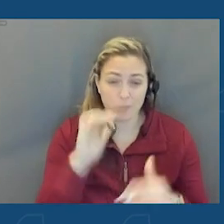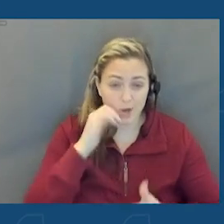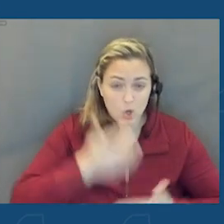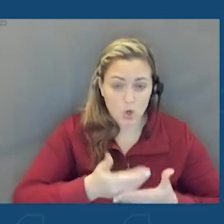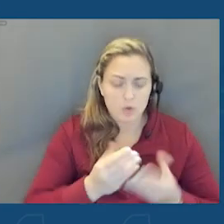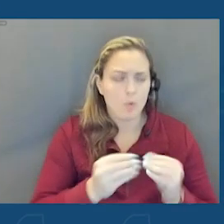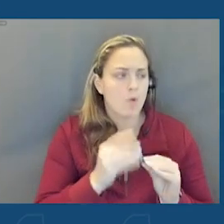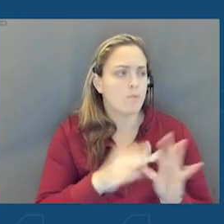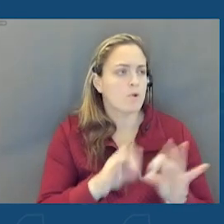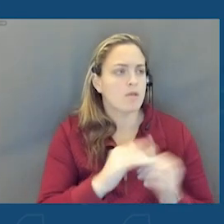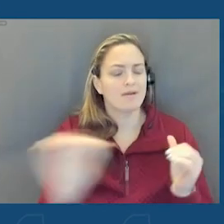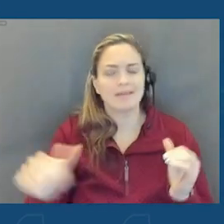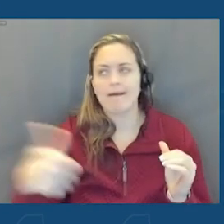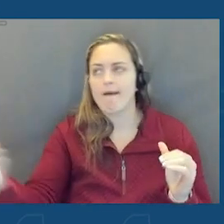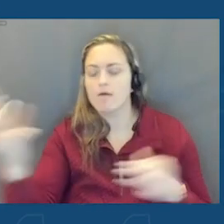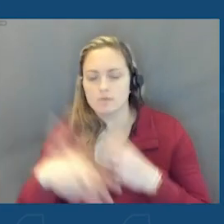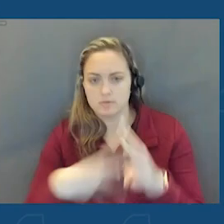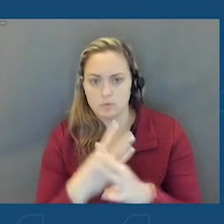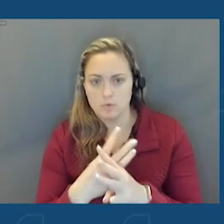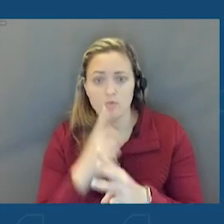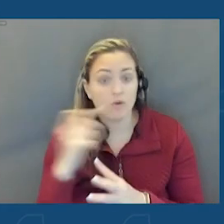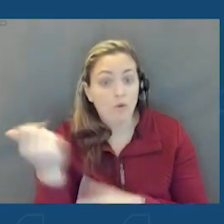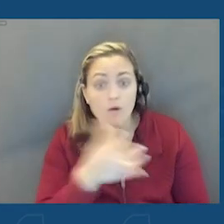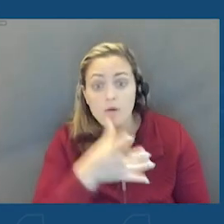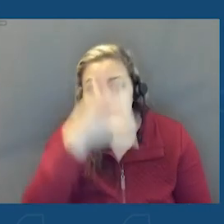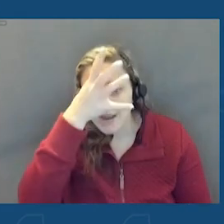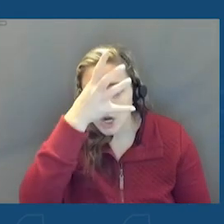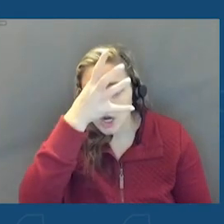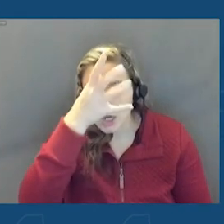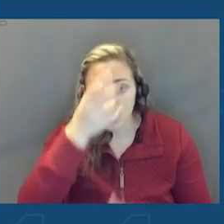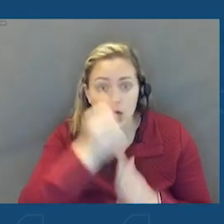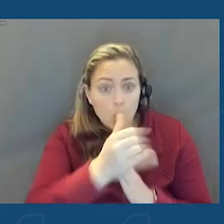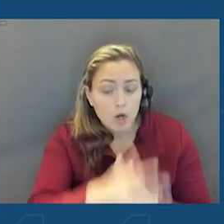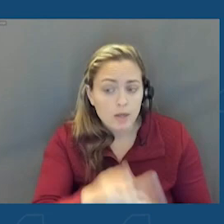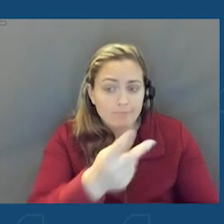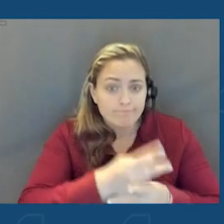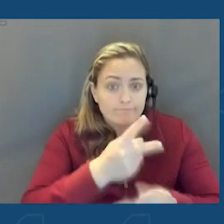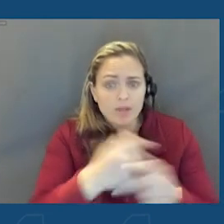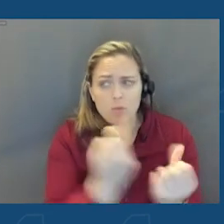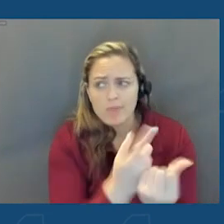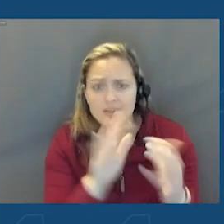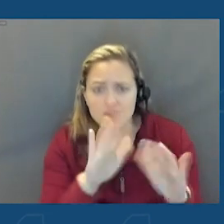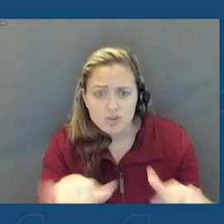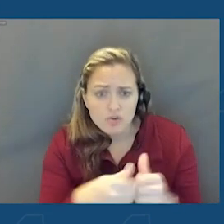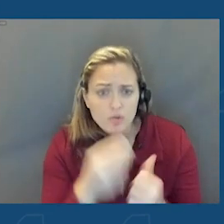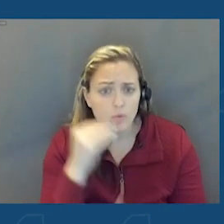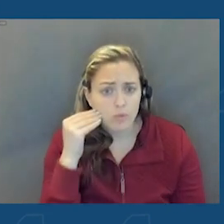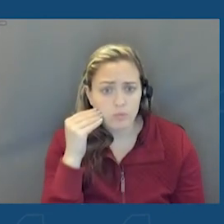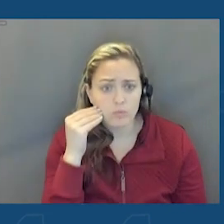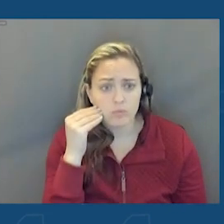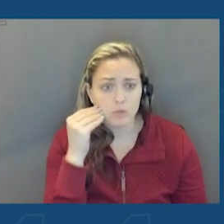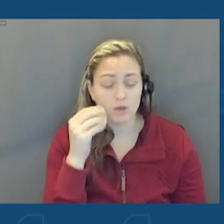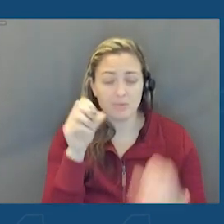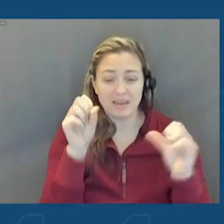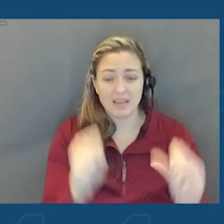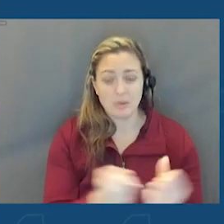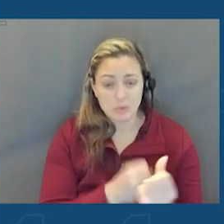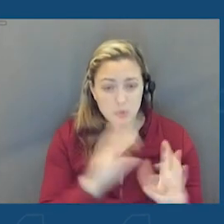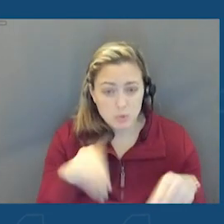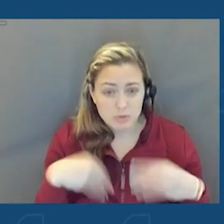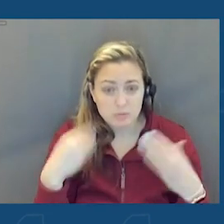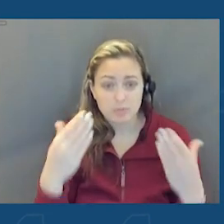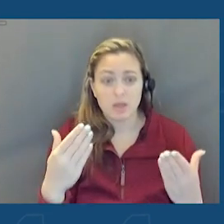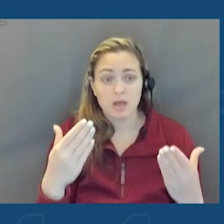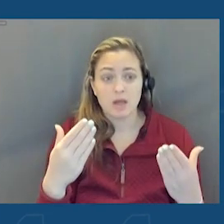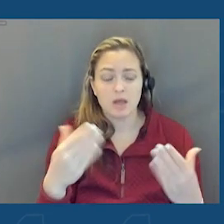And that goes for any parent, any guardian, anybody who has children in their home. And to be able to supply